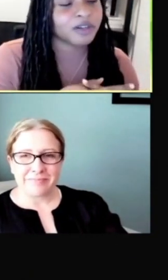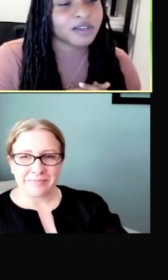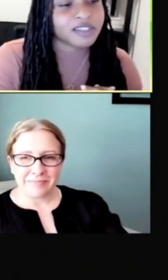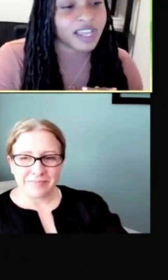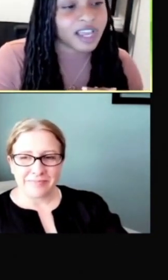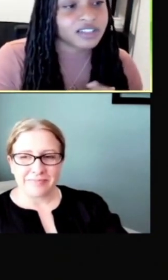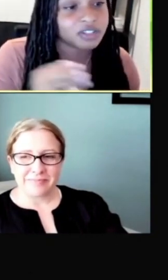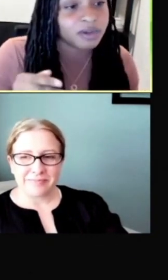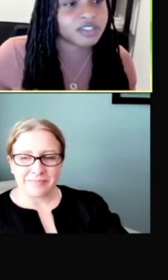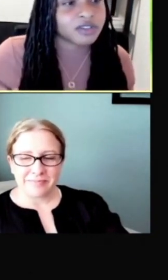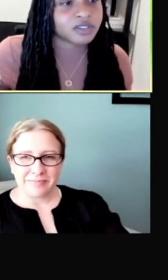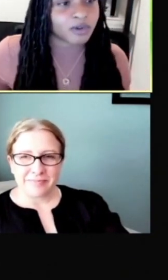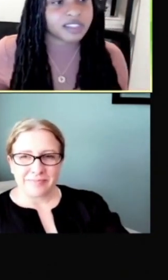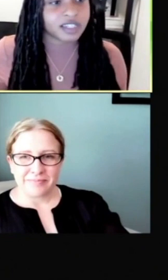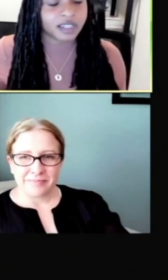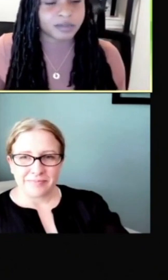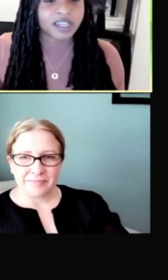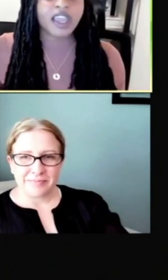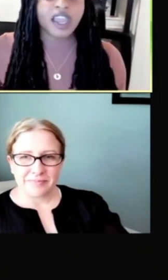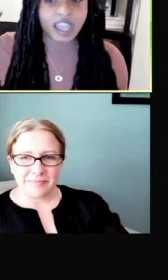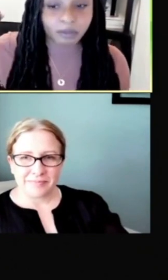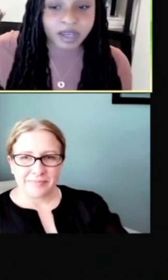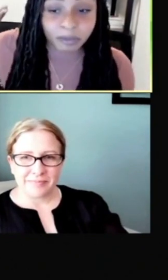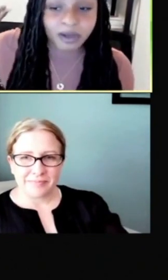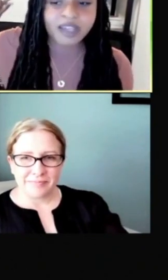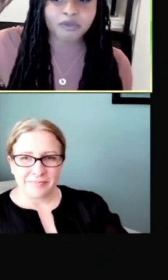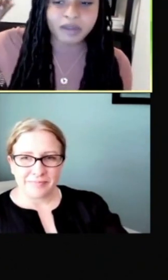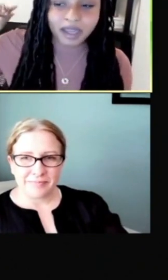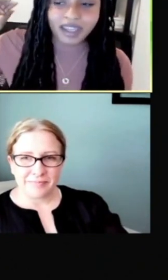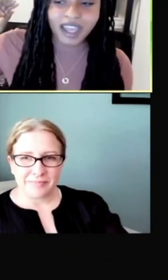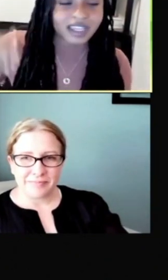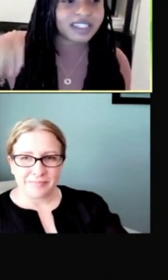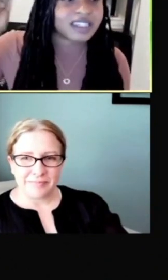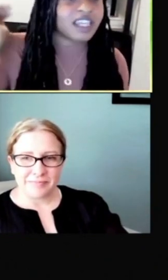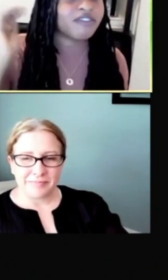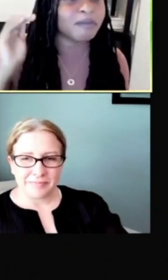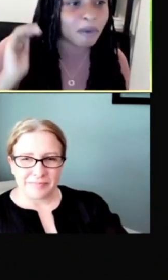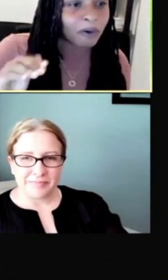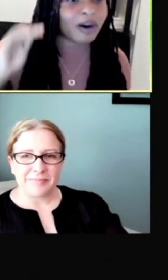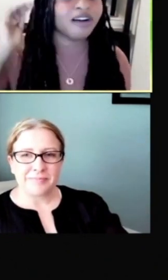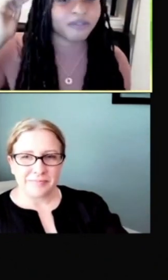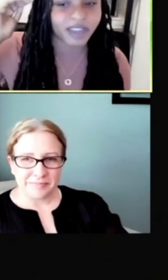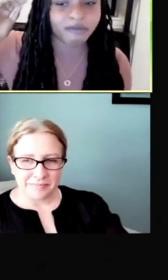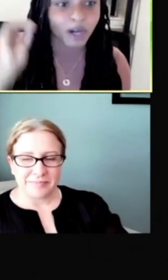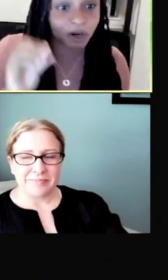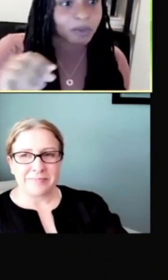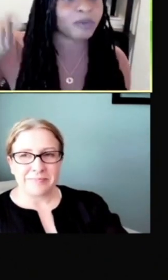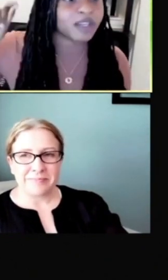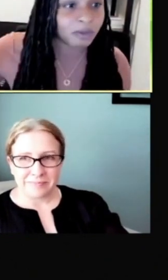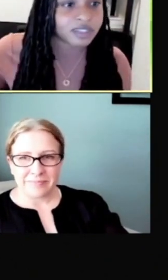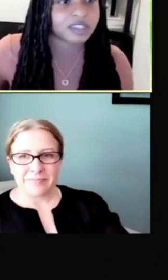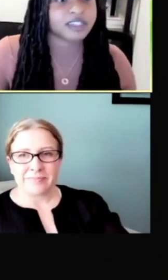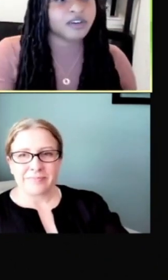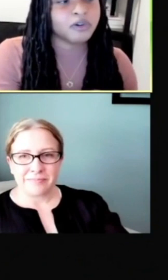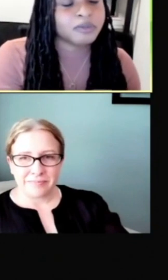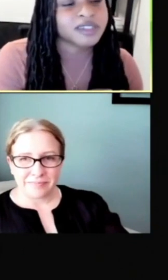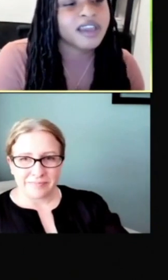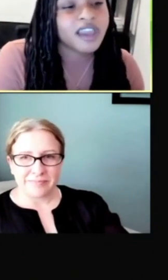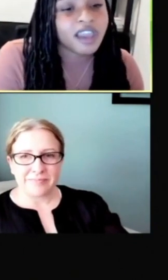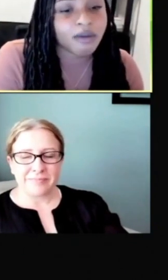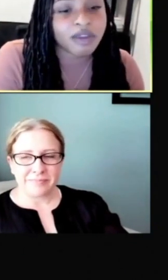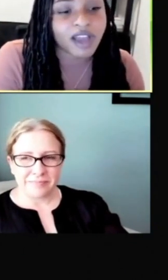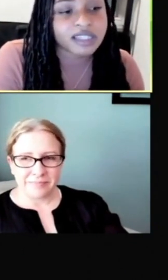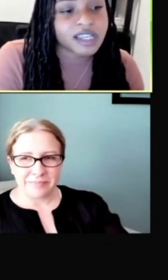of our university actually joins those strike teams. And we make access even more of a verb. We go into these